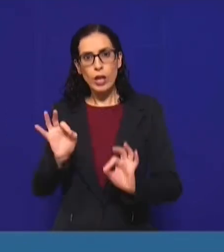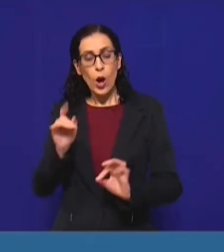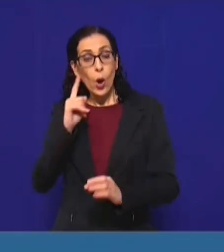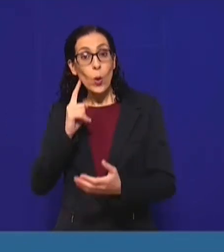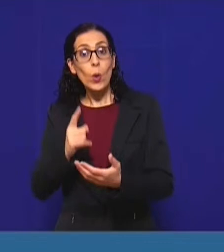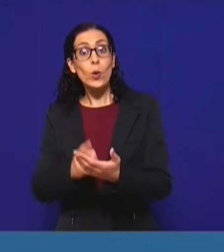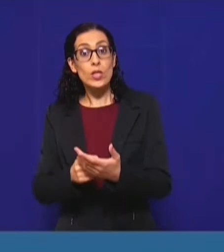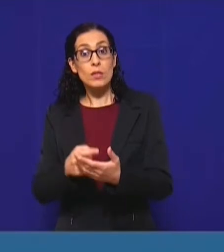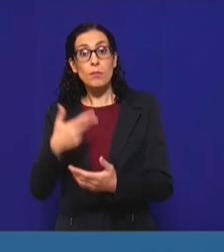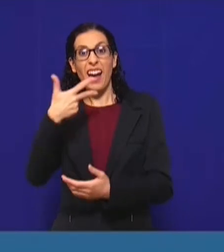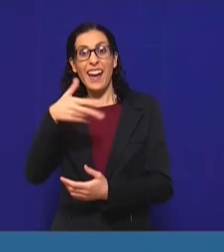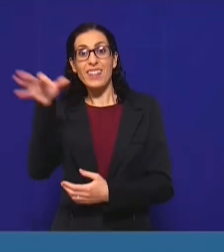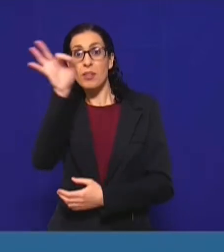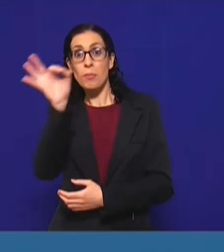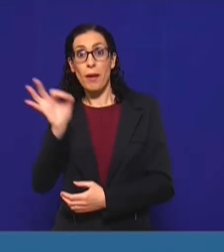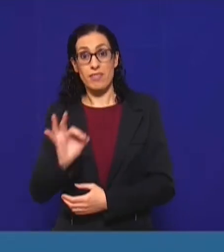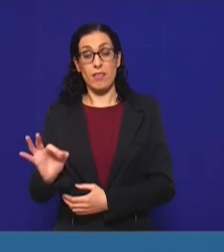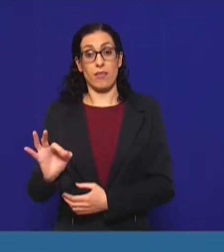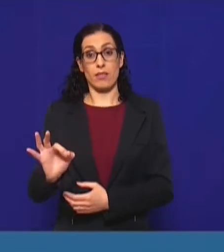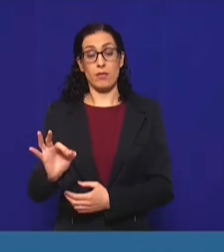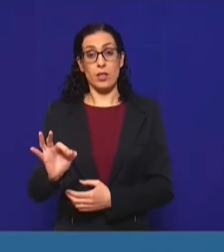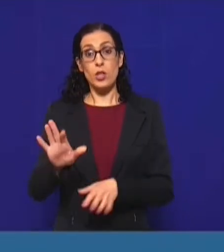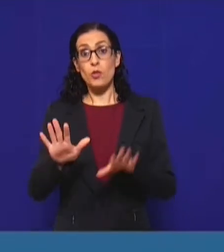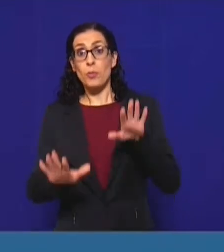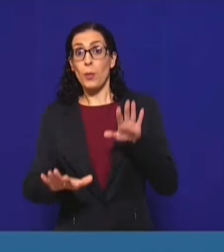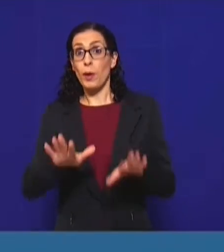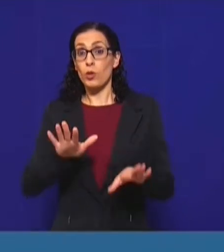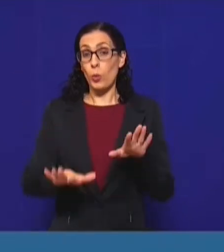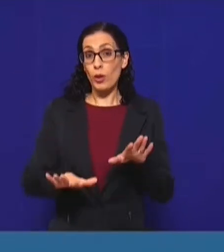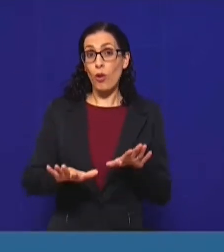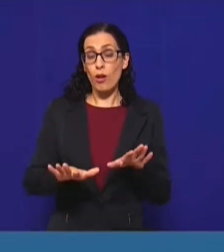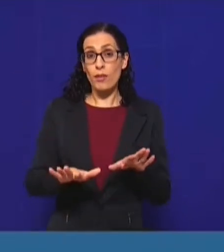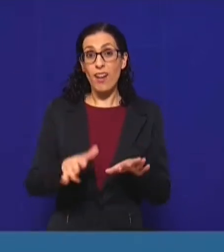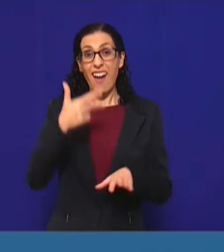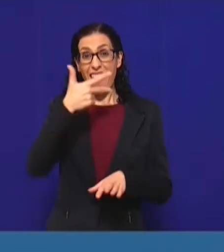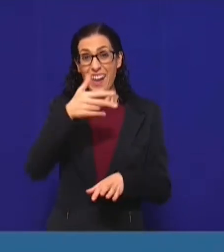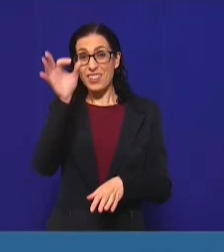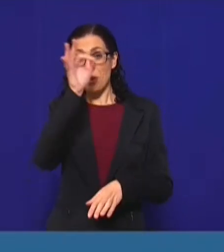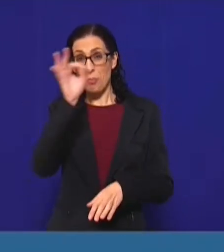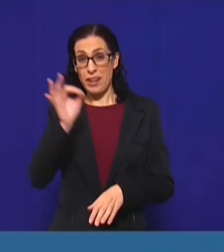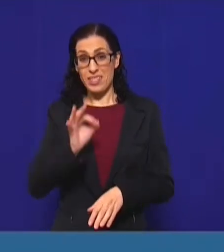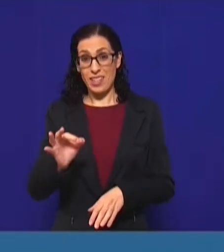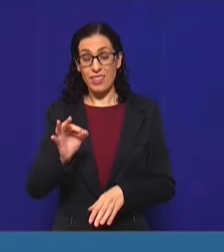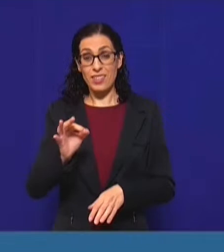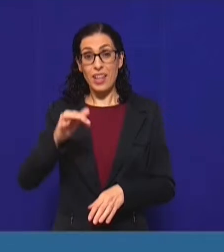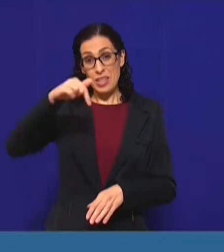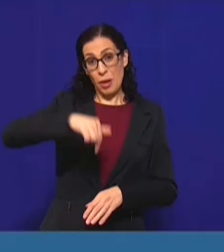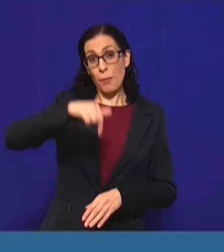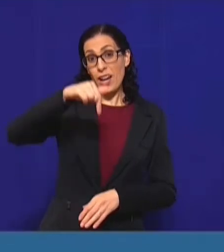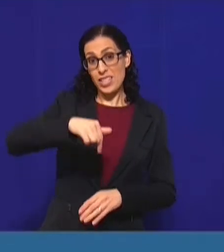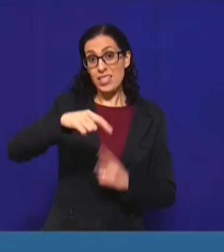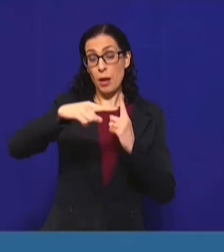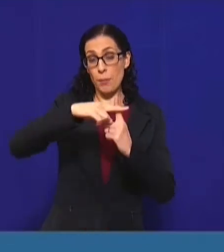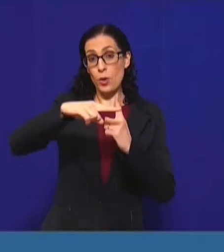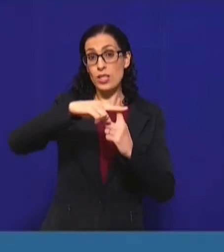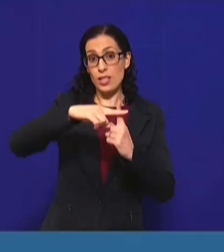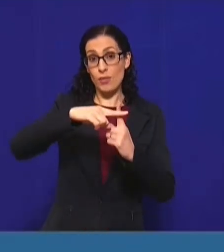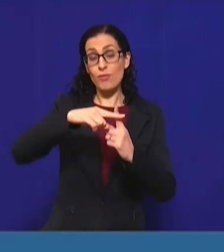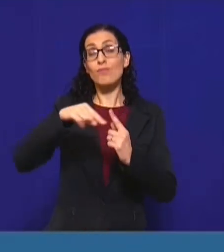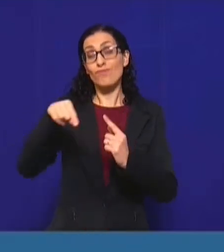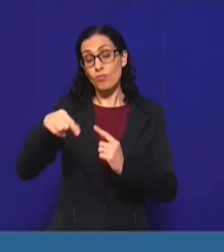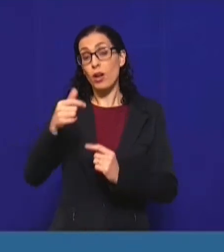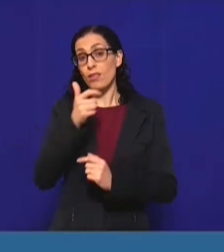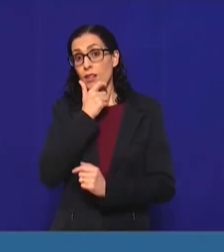kien hemm 8%. Bħalissa nistmaw li b'wieħed ieħor 8% tal-każijiet li huma pożittivi jkunu ta' dan